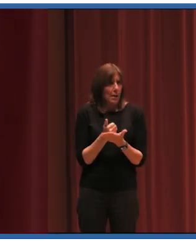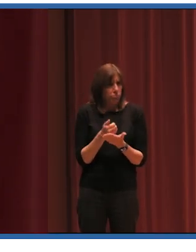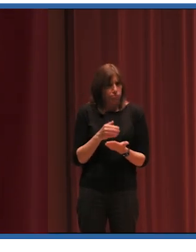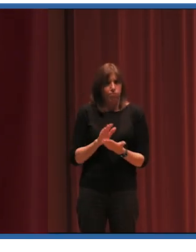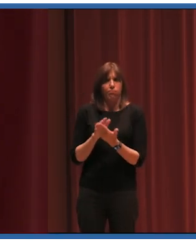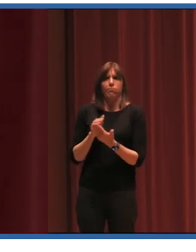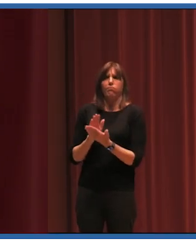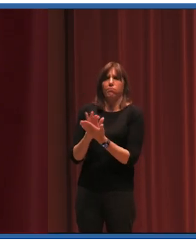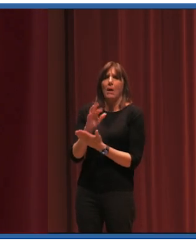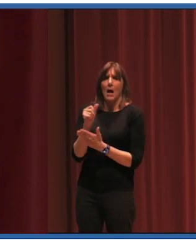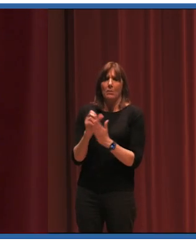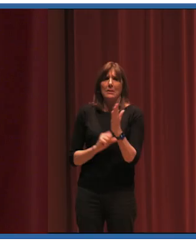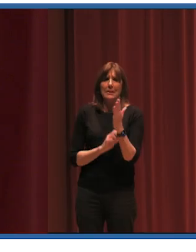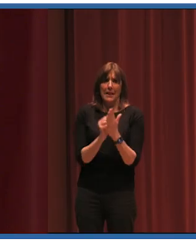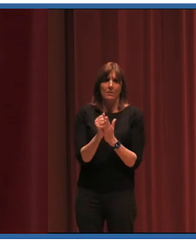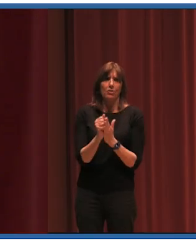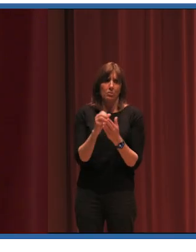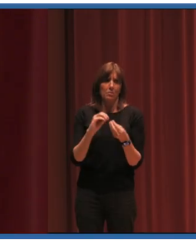cancer rate.